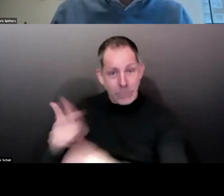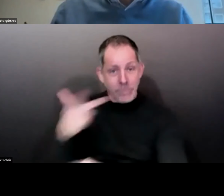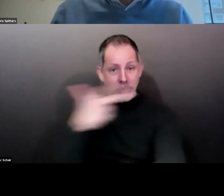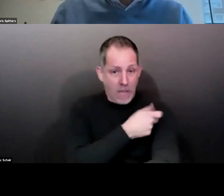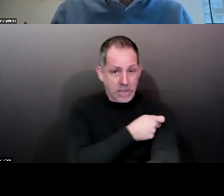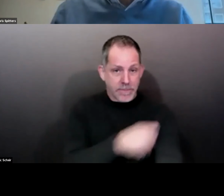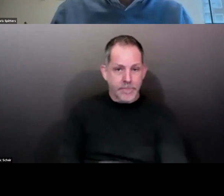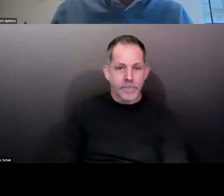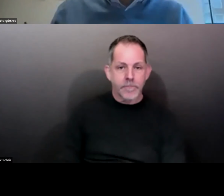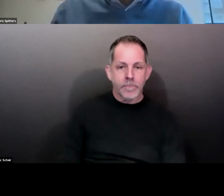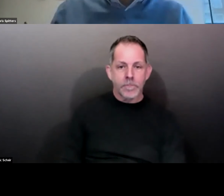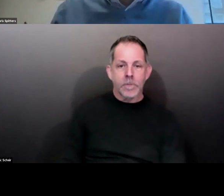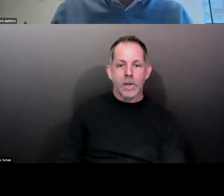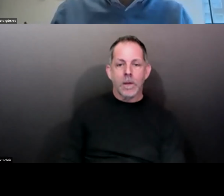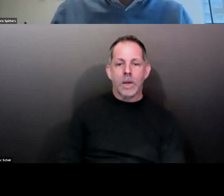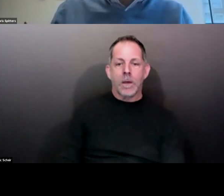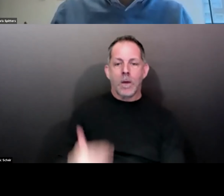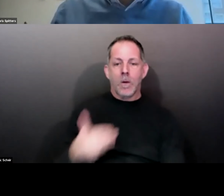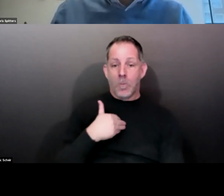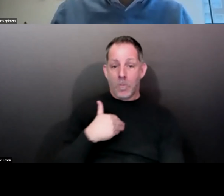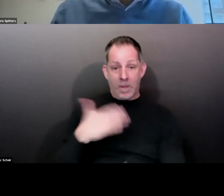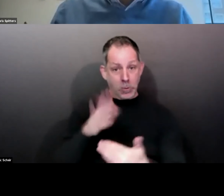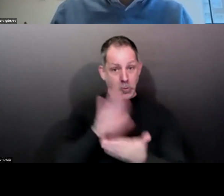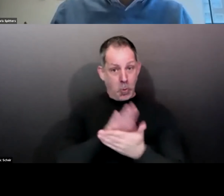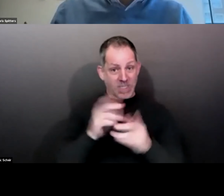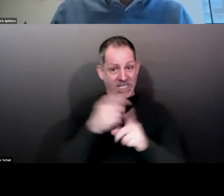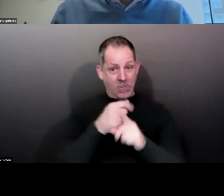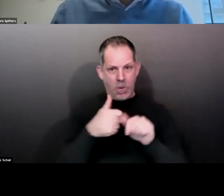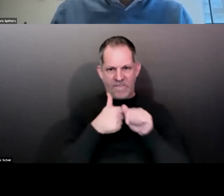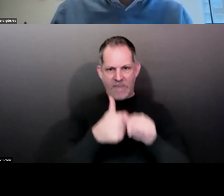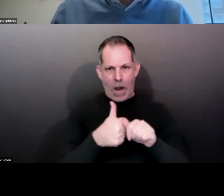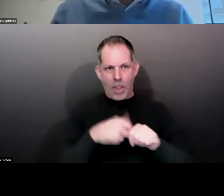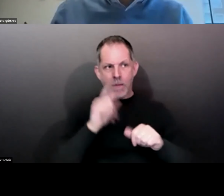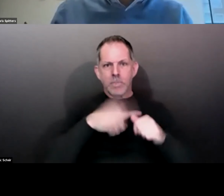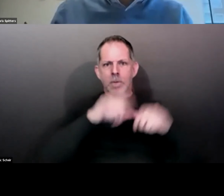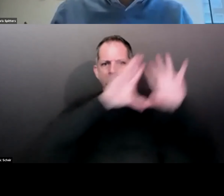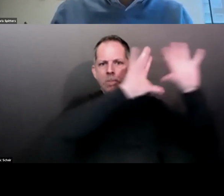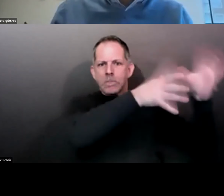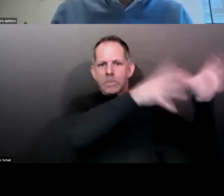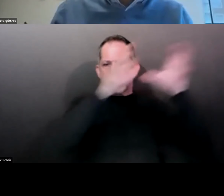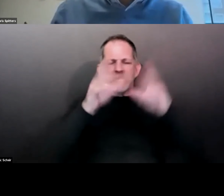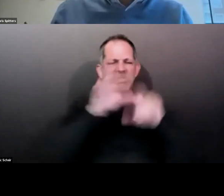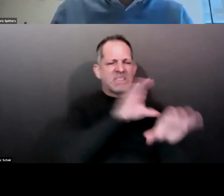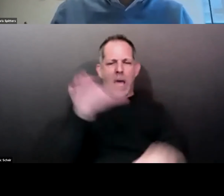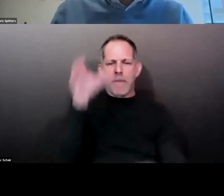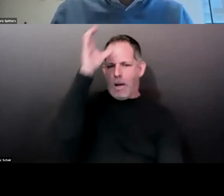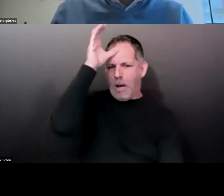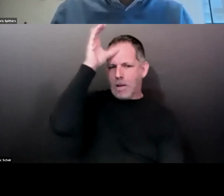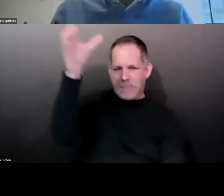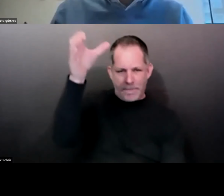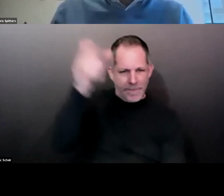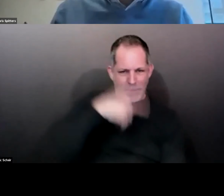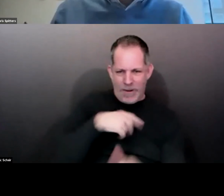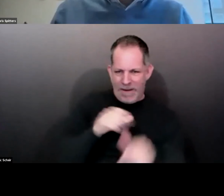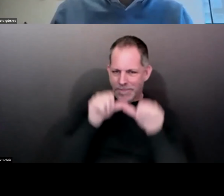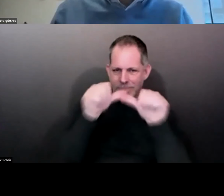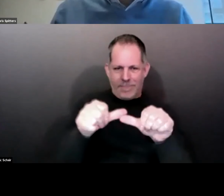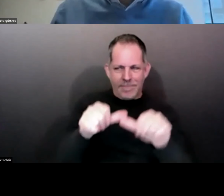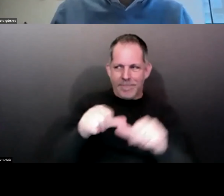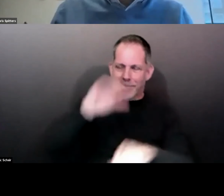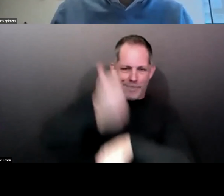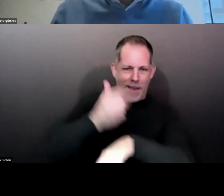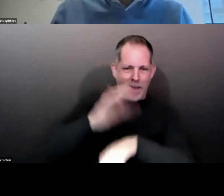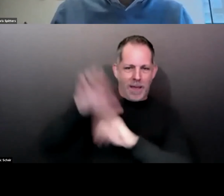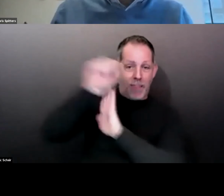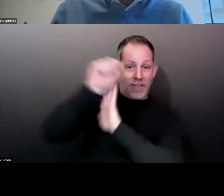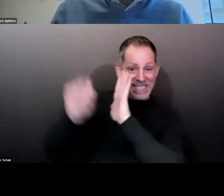our own priority groups similar to the priority groups from the state and modified based on our own community. And so